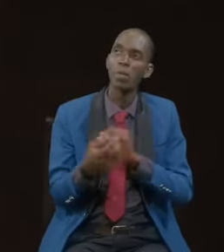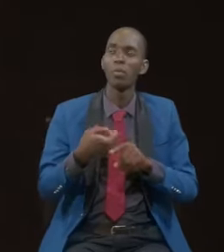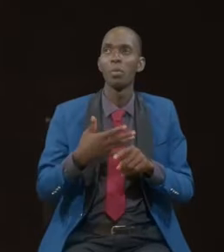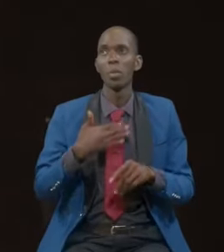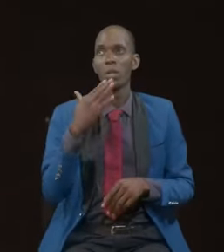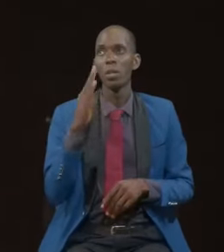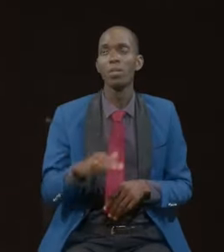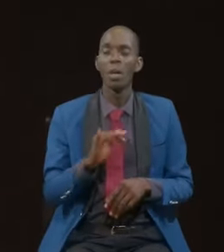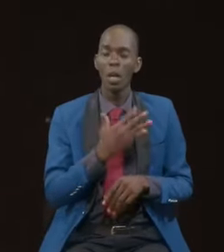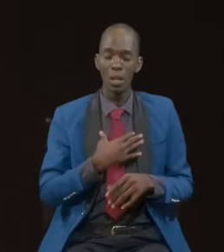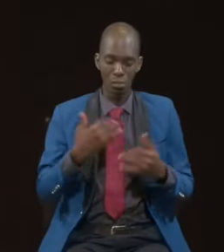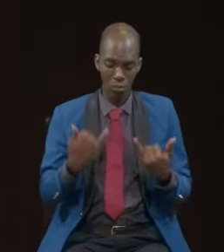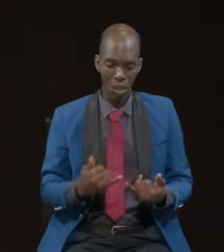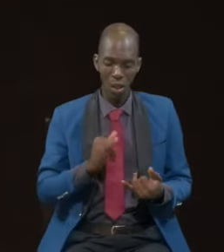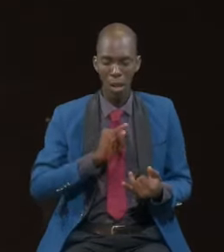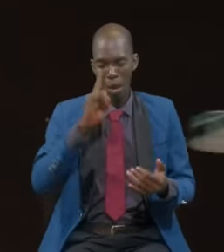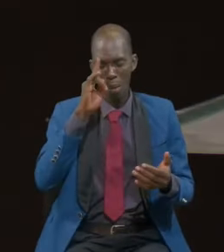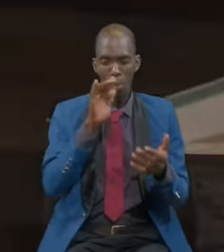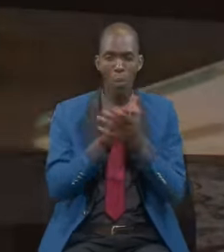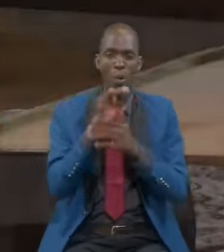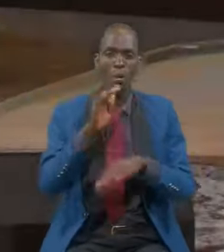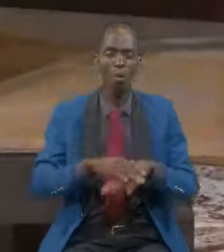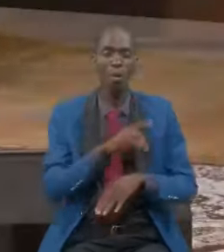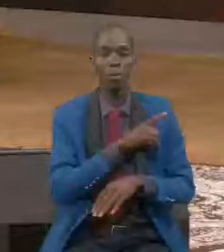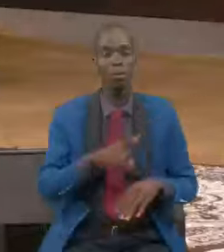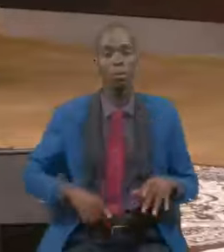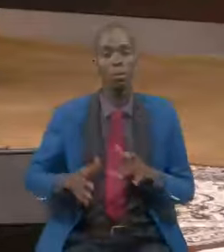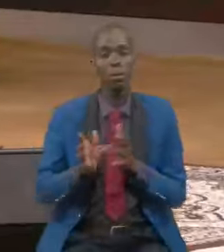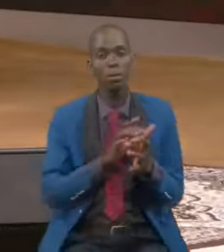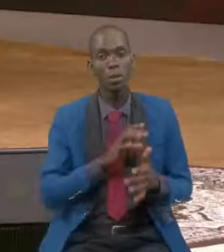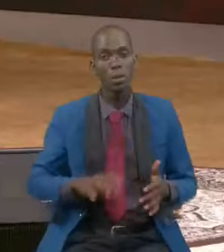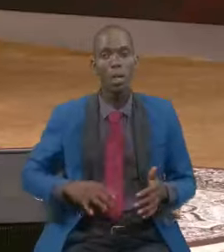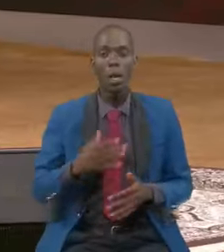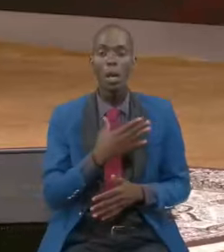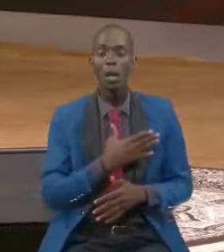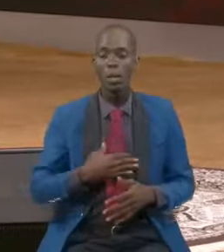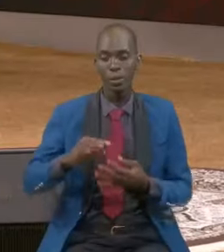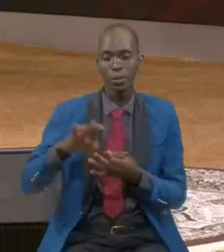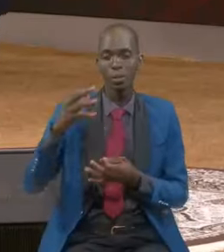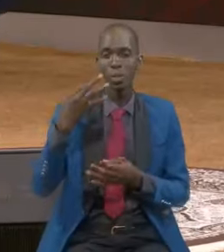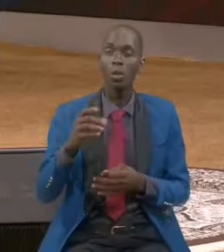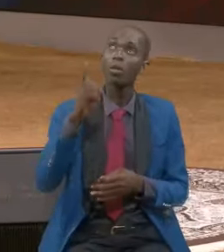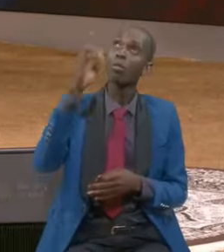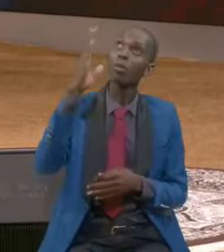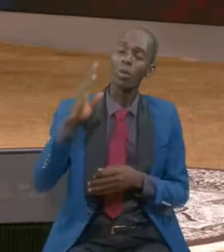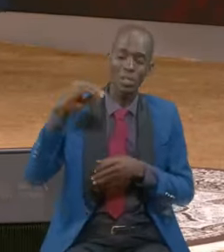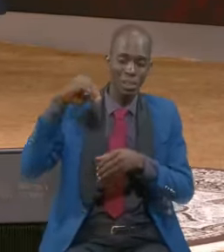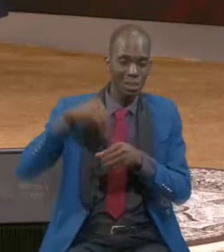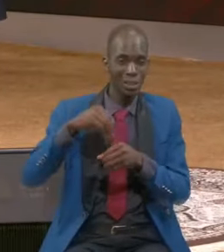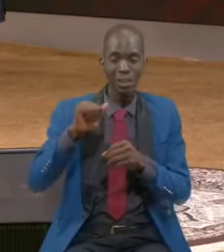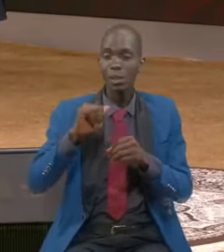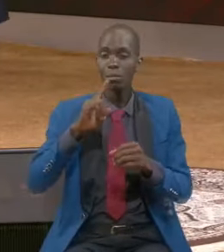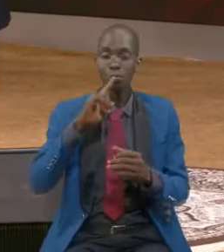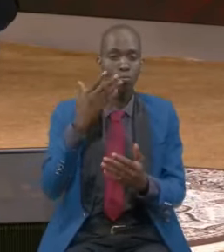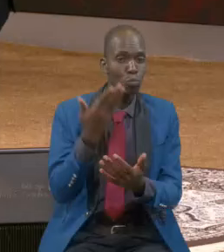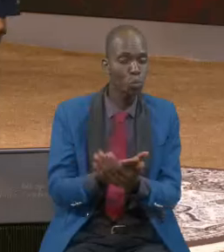them, and I believe on the Lord Jesus Christ. And the Spirit of God in a definite way